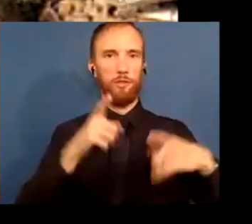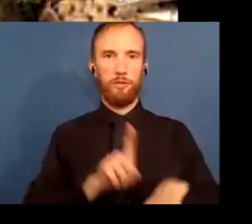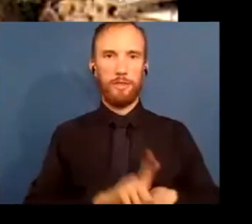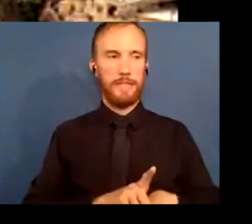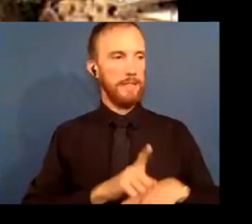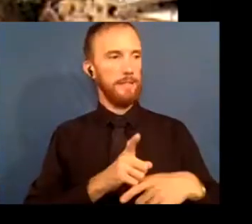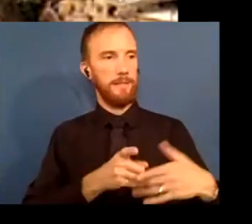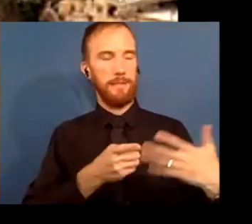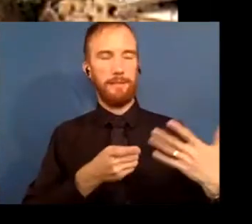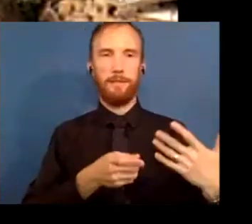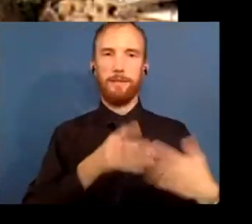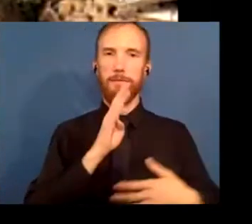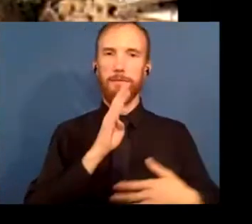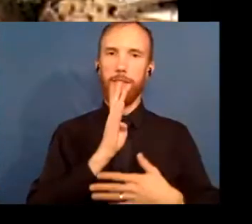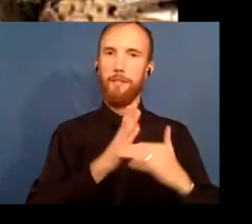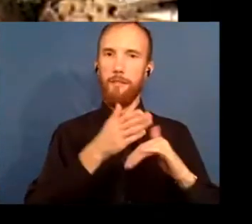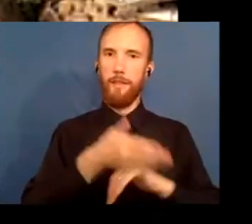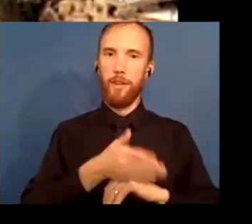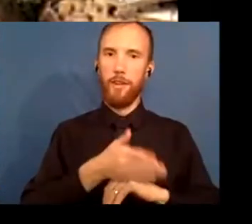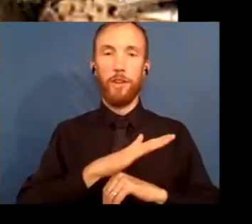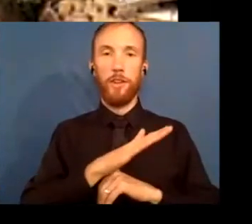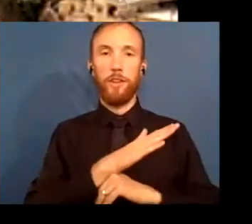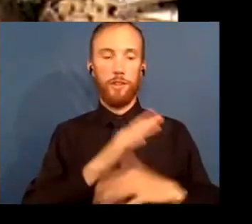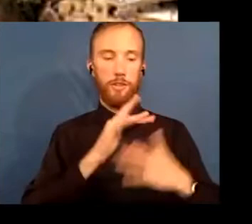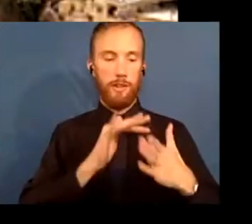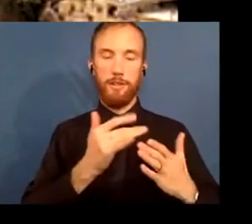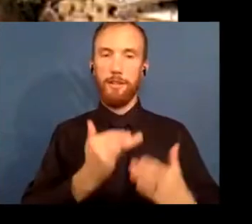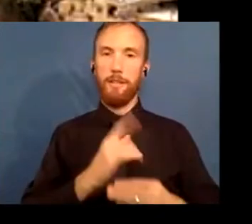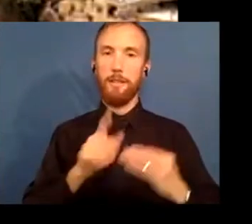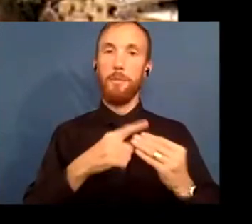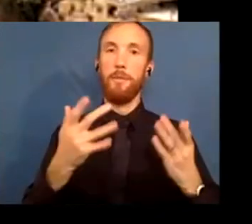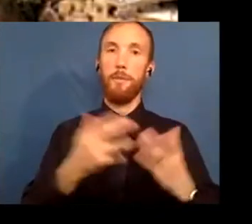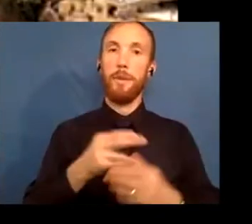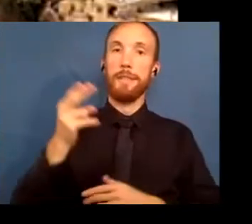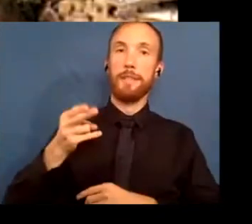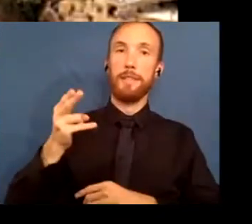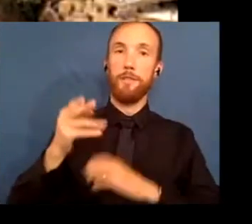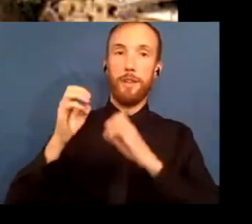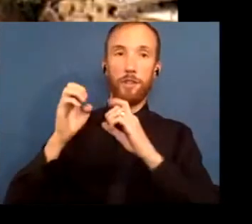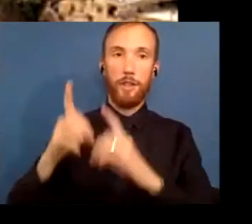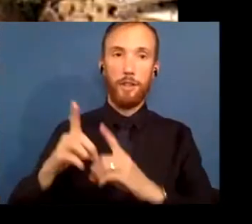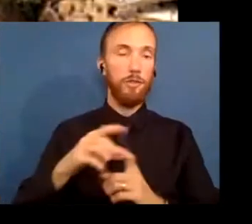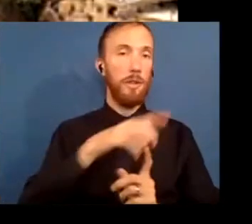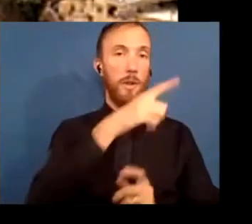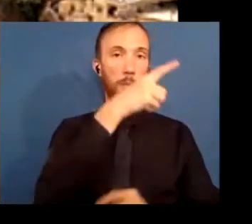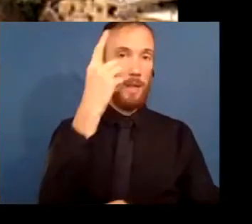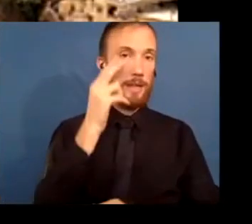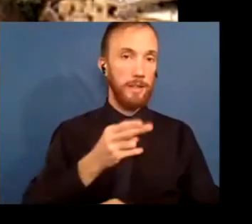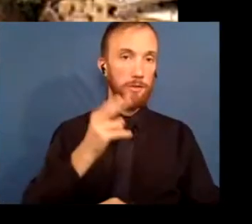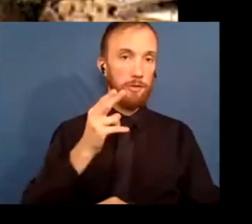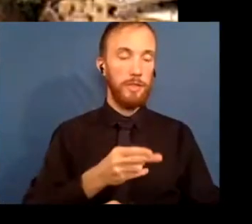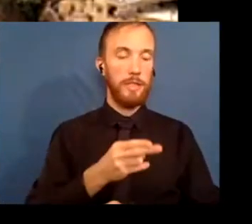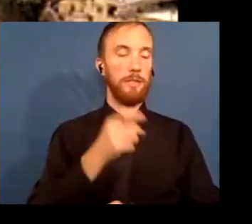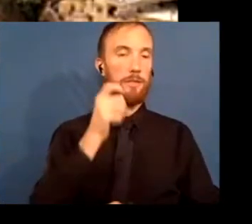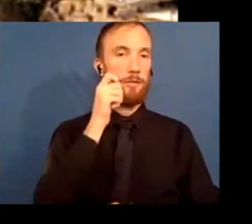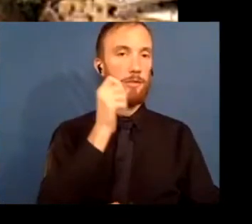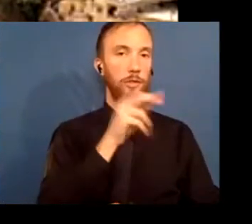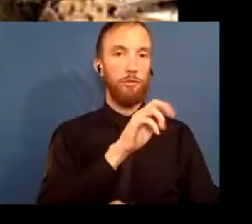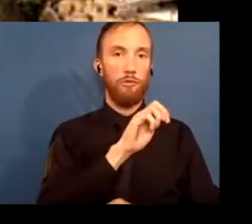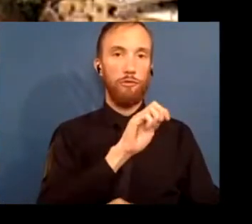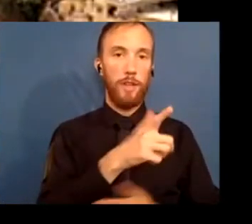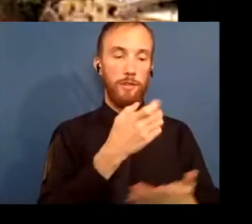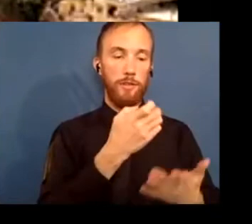talk. Her urgent scholarship focuses on the history of education, Black history, racial and economic inequality,